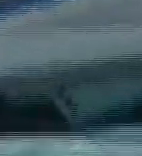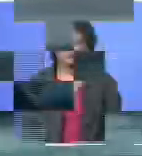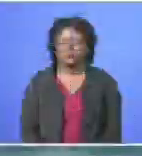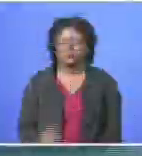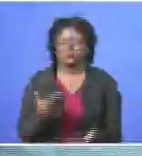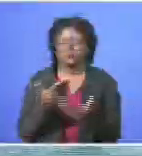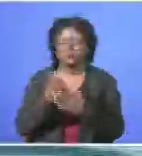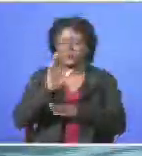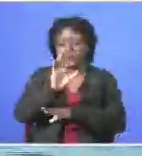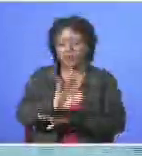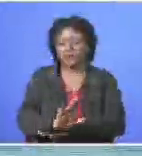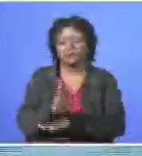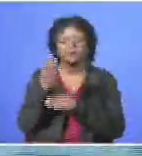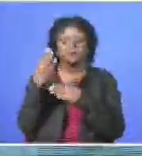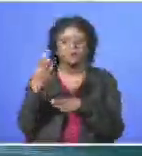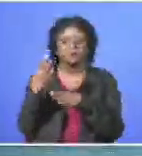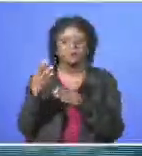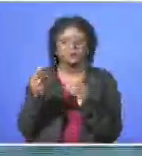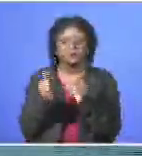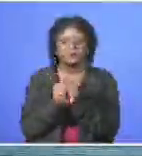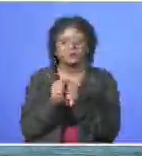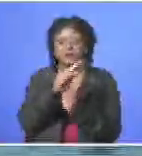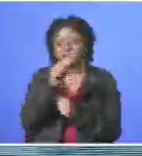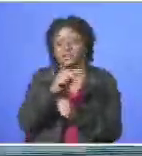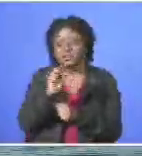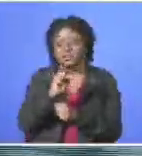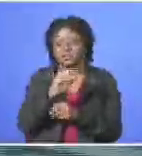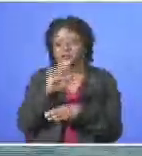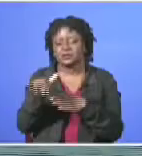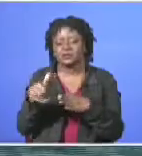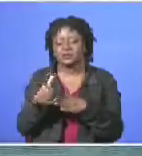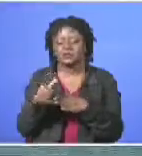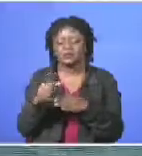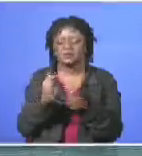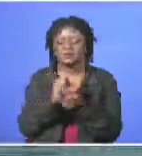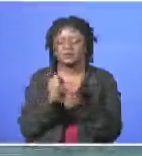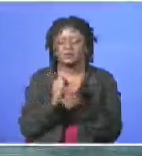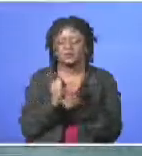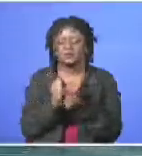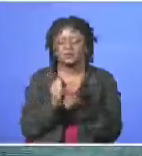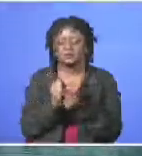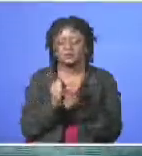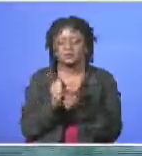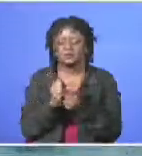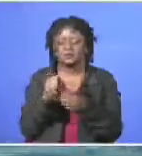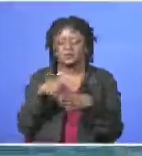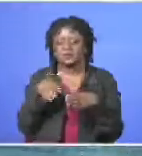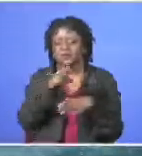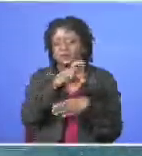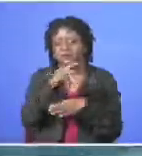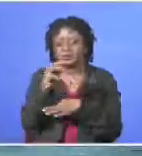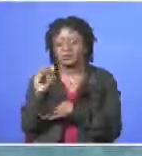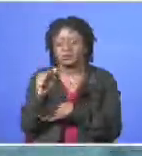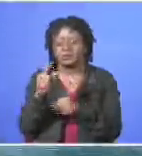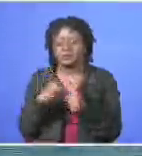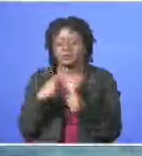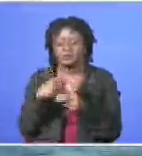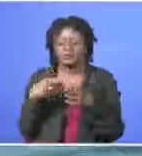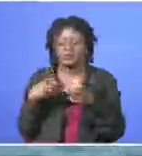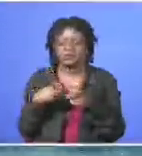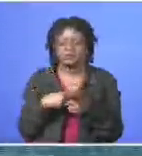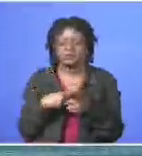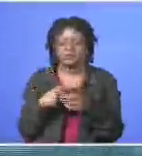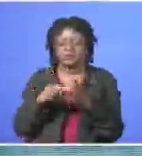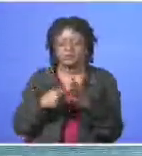Good evening, Thomas. I'm Amajal Knowles with your ZNS Total Sports. Well, the boats finally hit the water yesterday over in Exuma as the first set of races got underway in